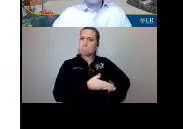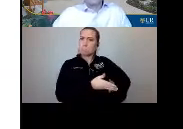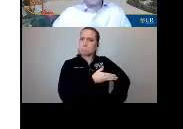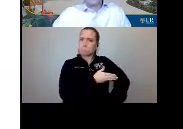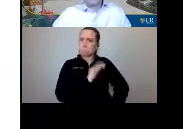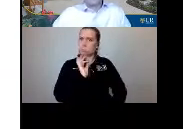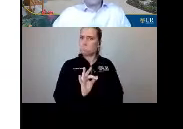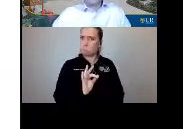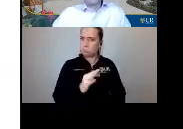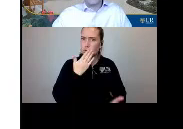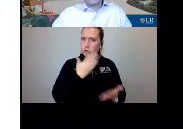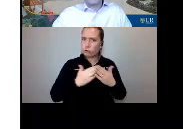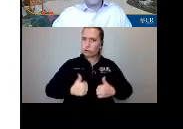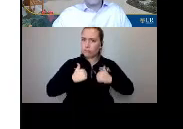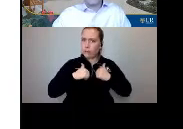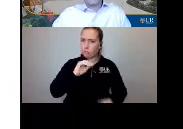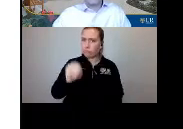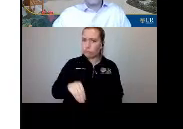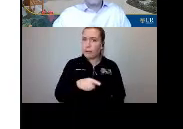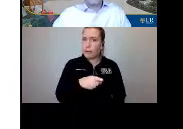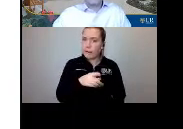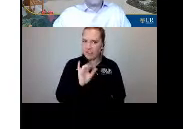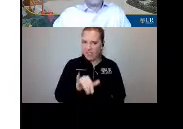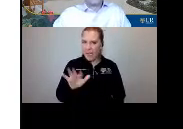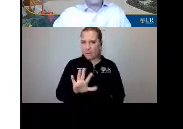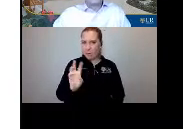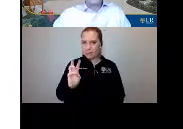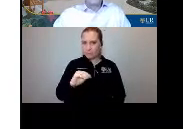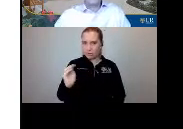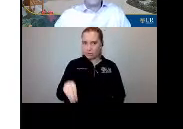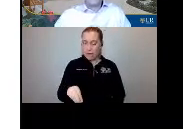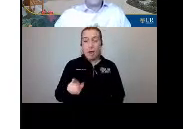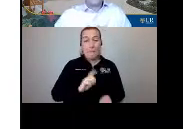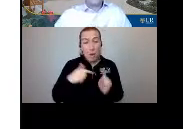good survival rates of about 60%.